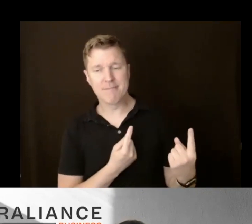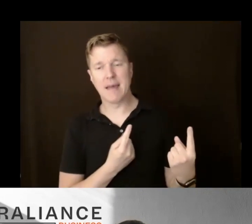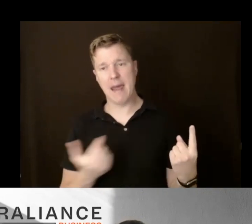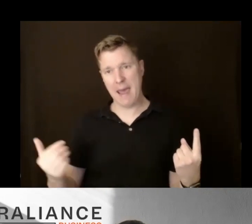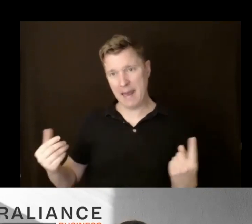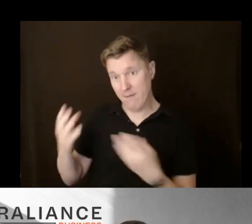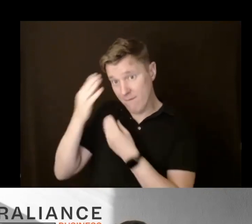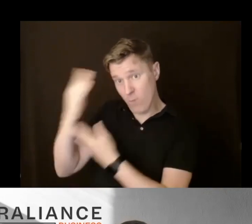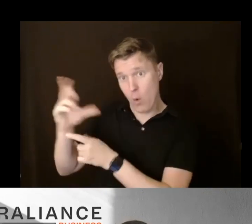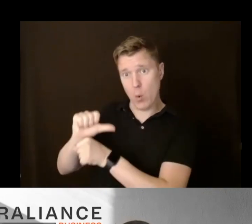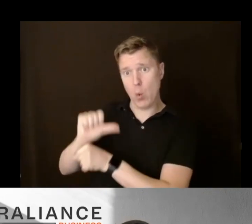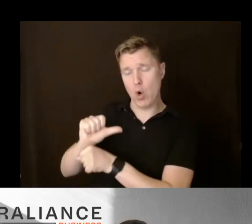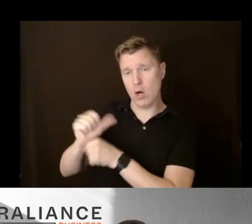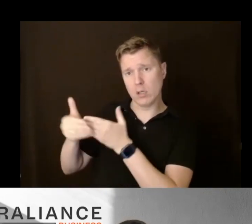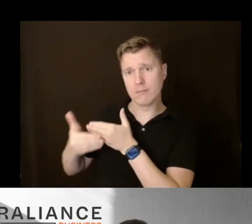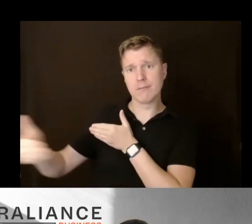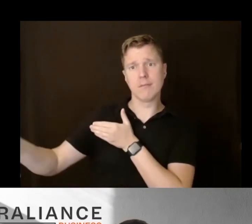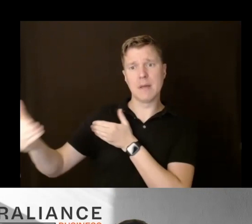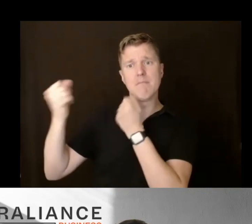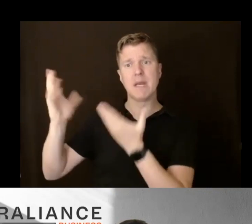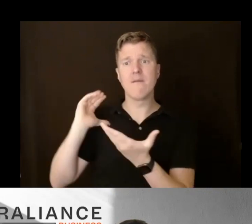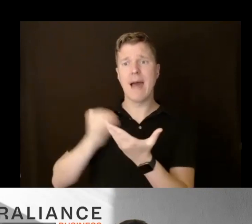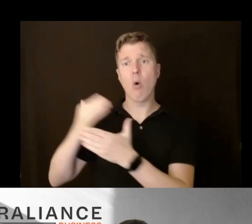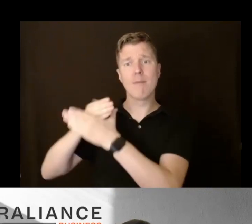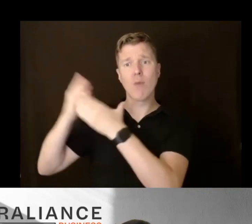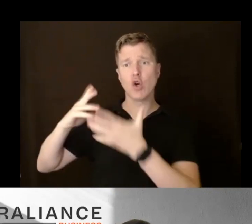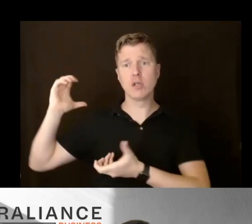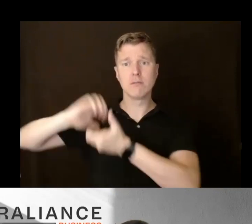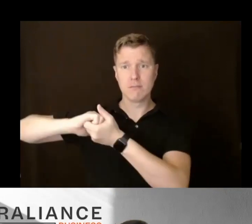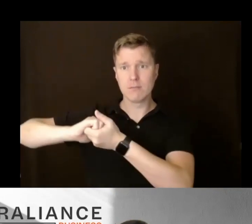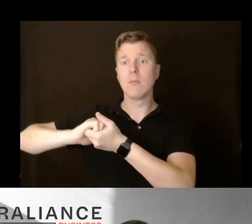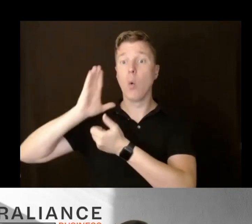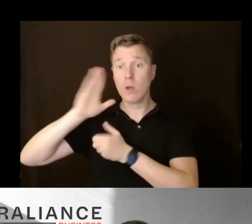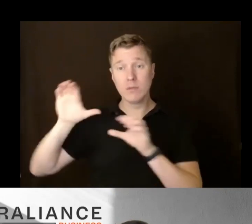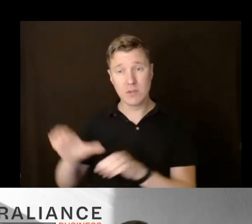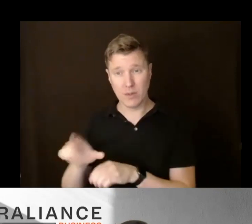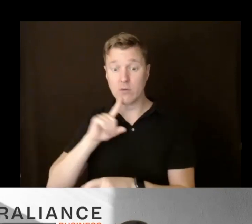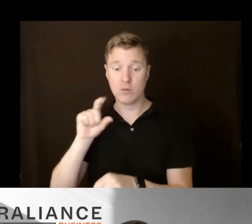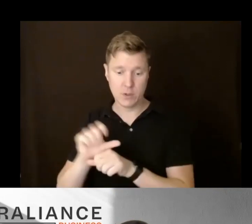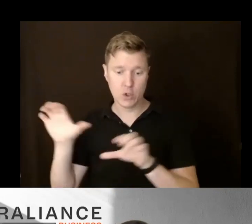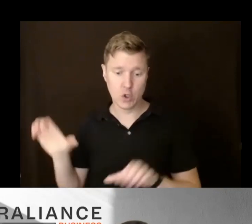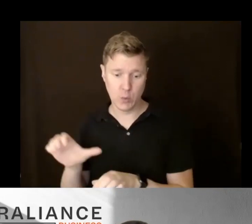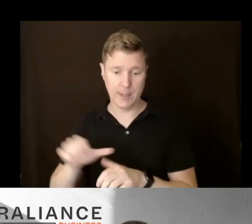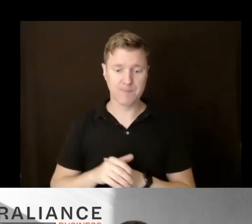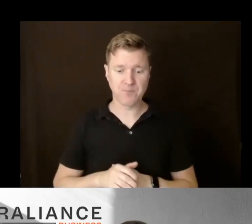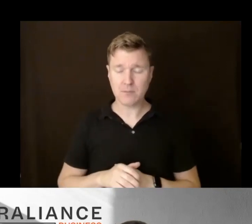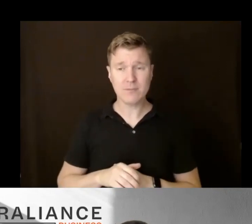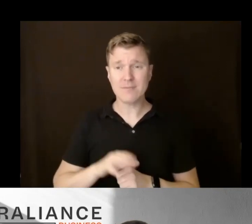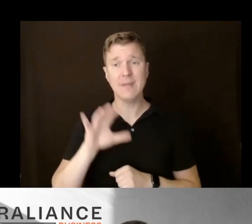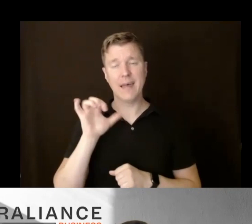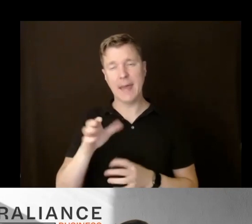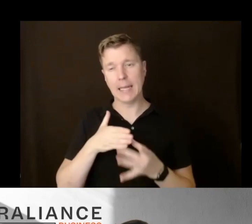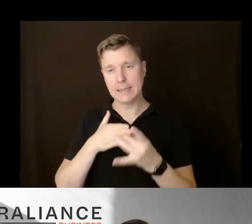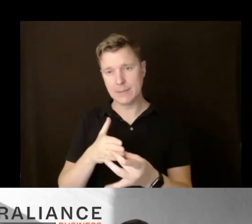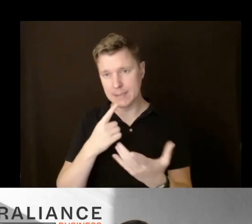that many of our partners will be doing and are doing. And that leads me to say that